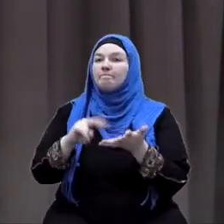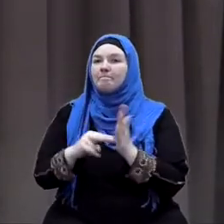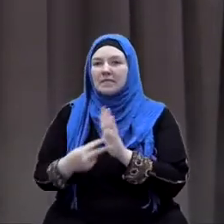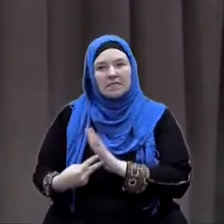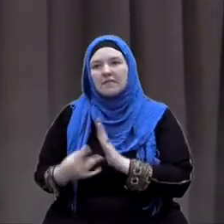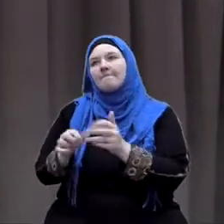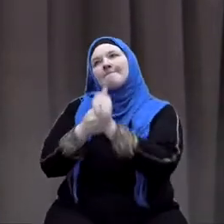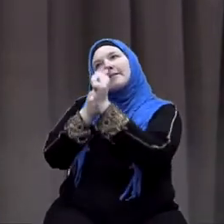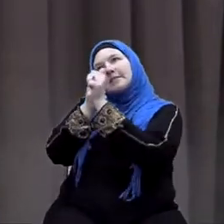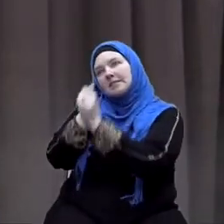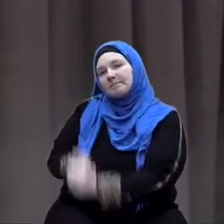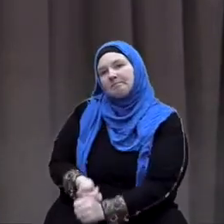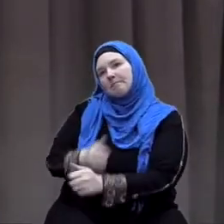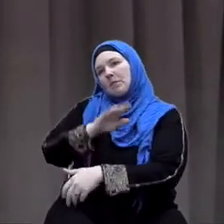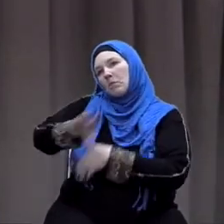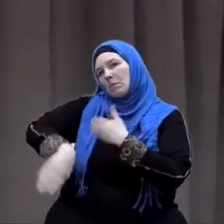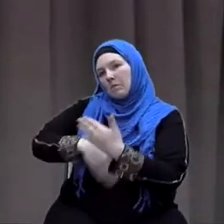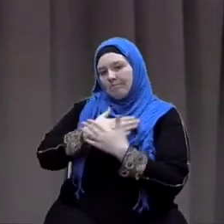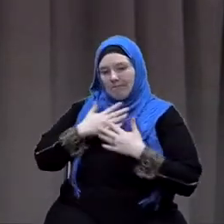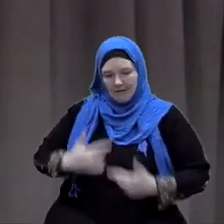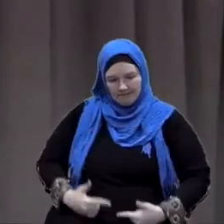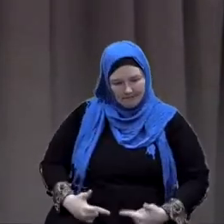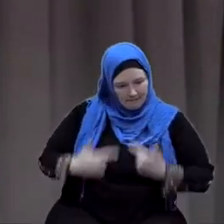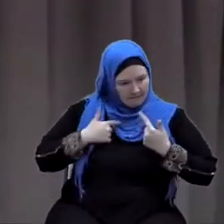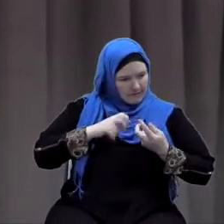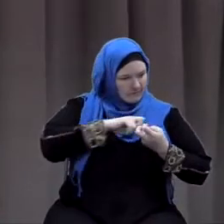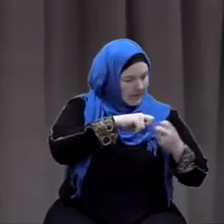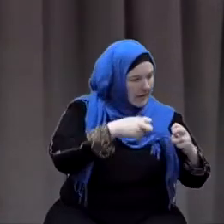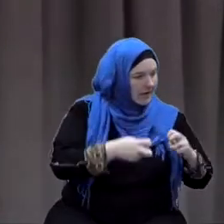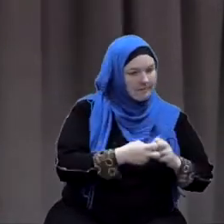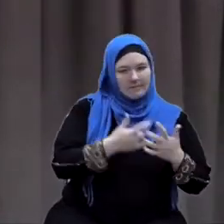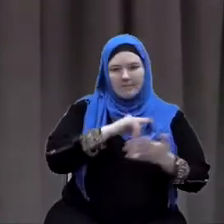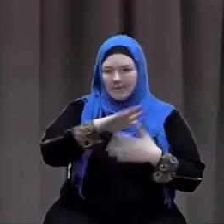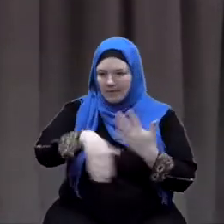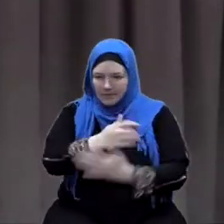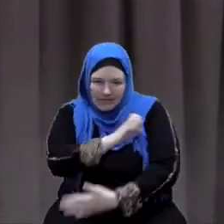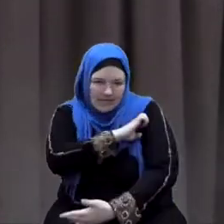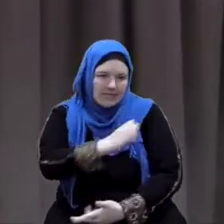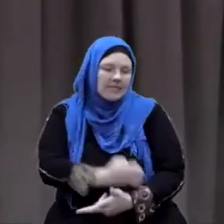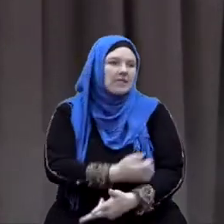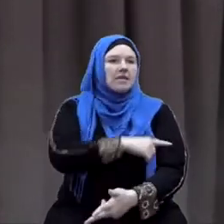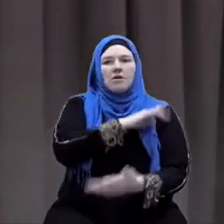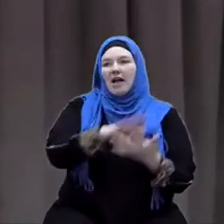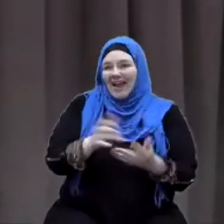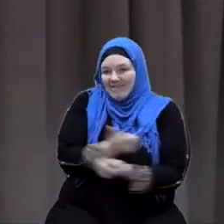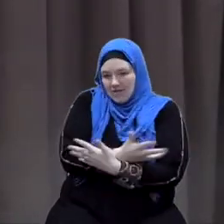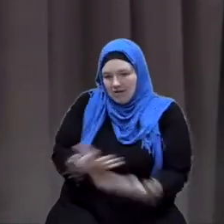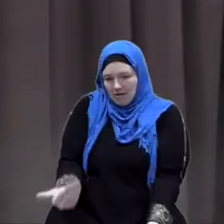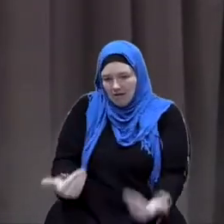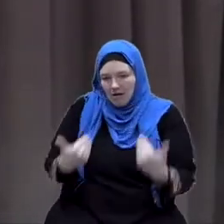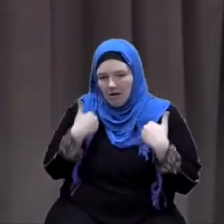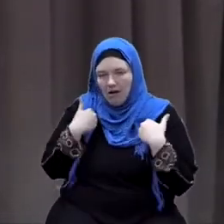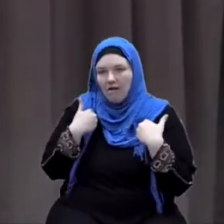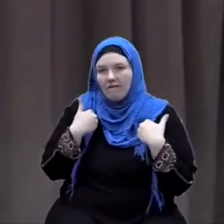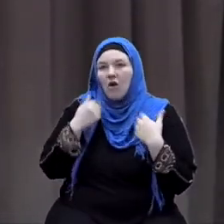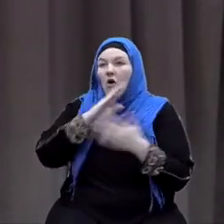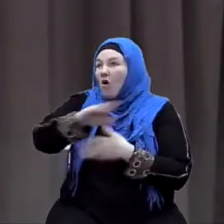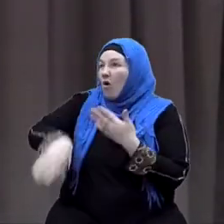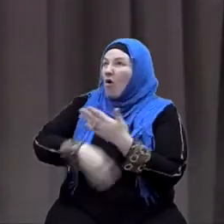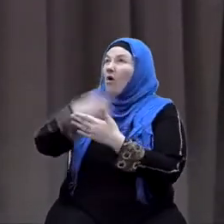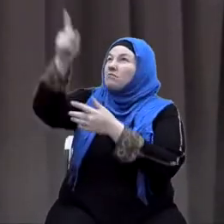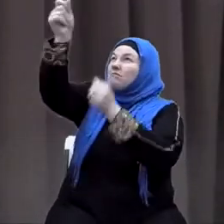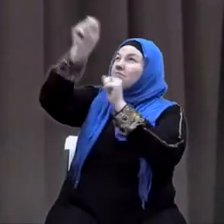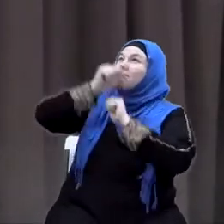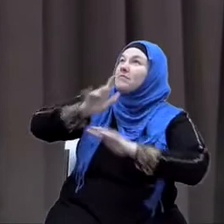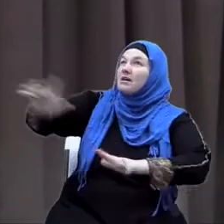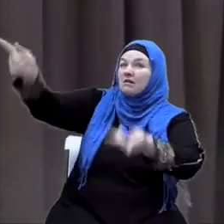submit all your matters, all your energy, all your resources, all the blessings that Allah